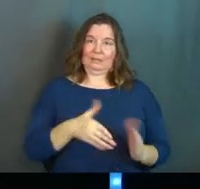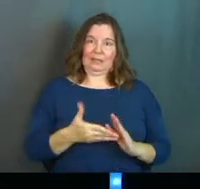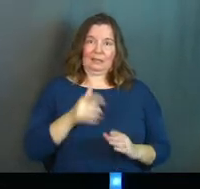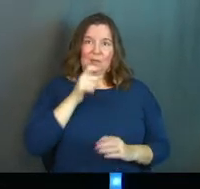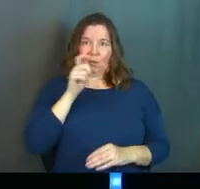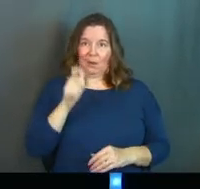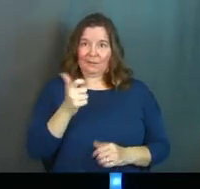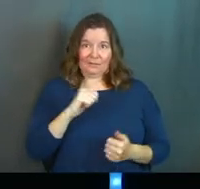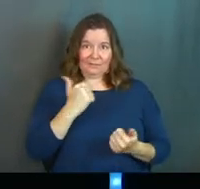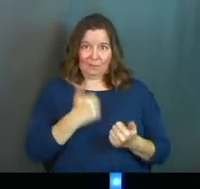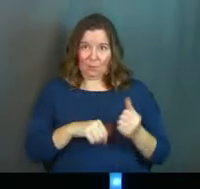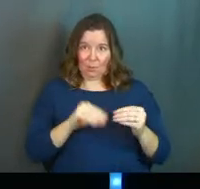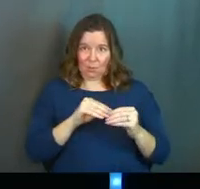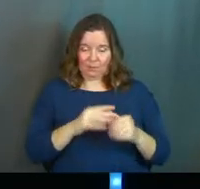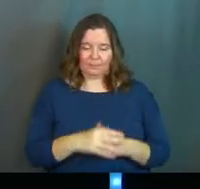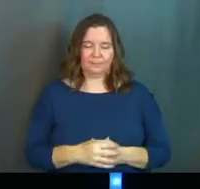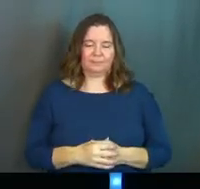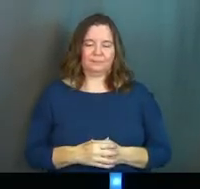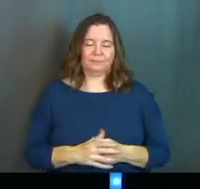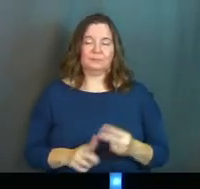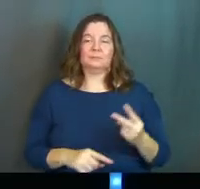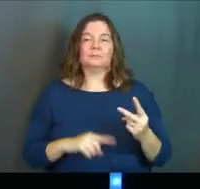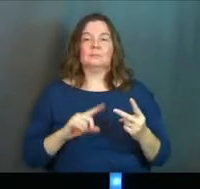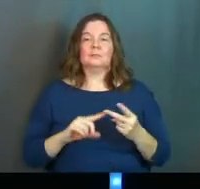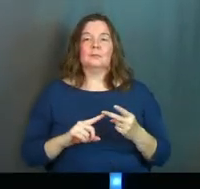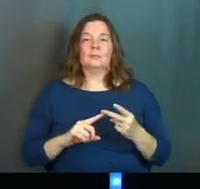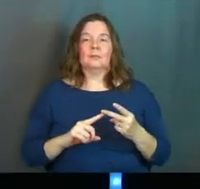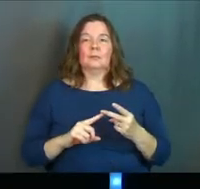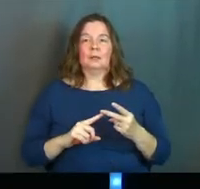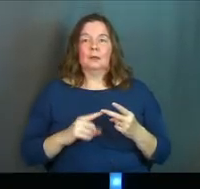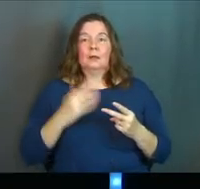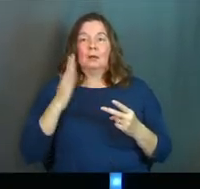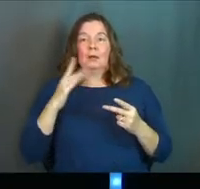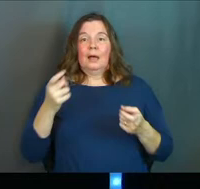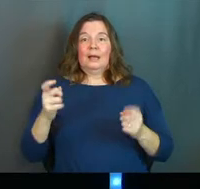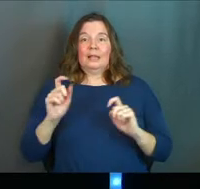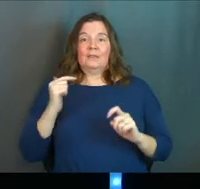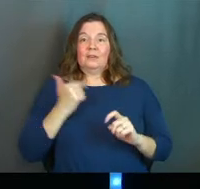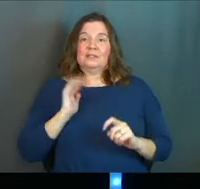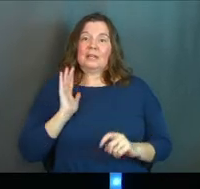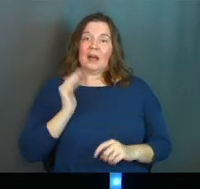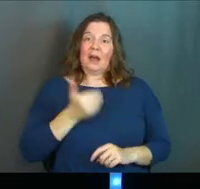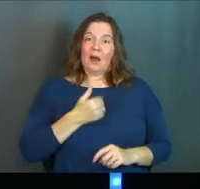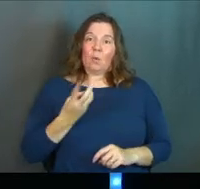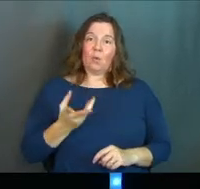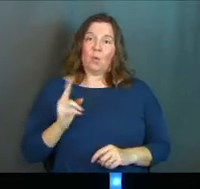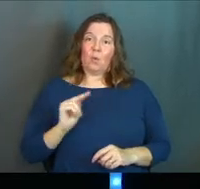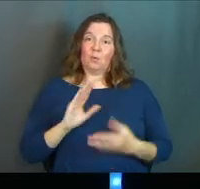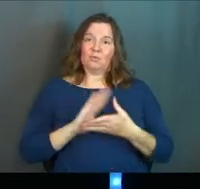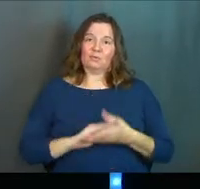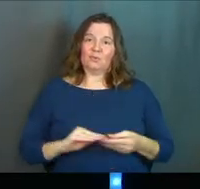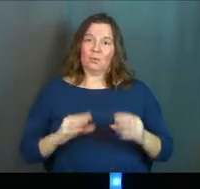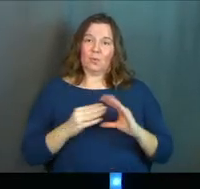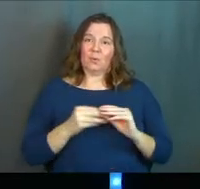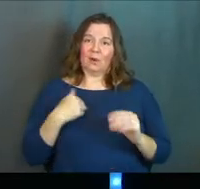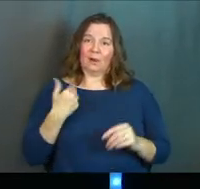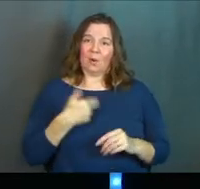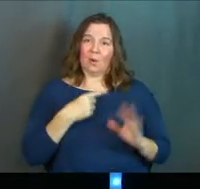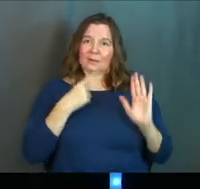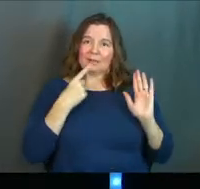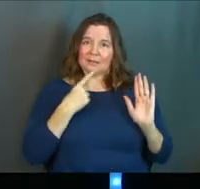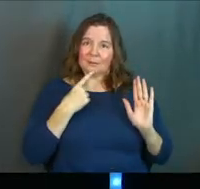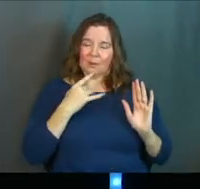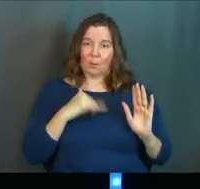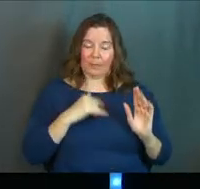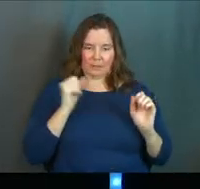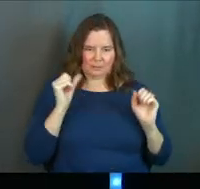Amen. Amen. But number two, God gave us our story, our testimony. You're like, well,